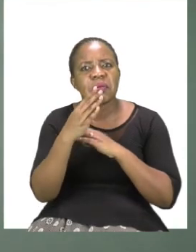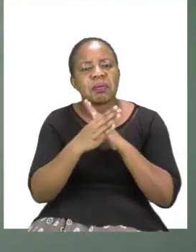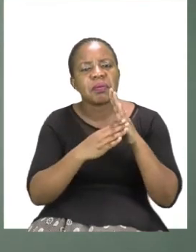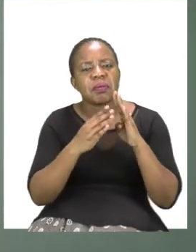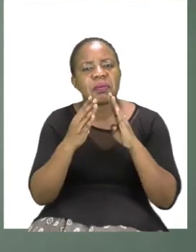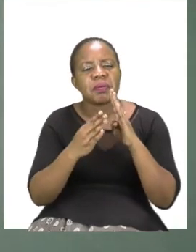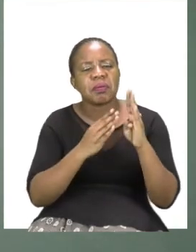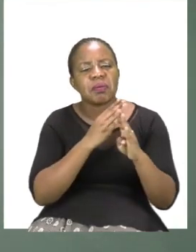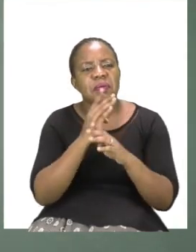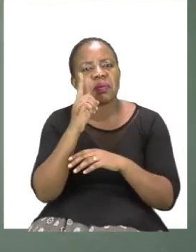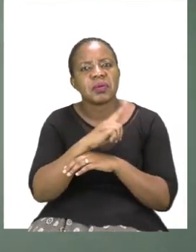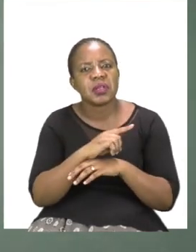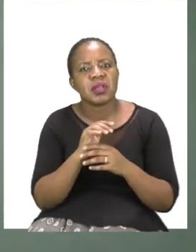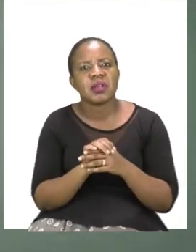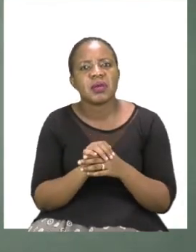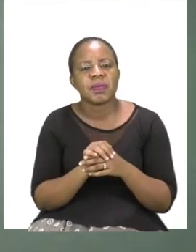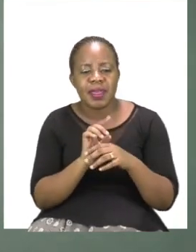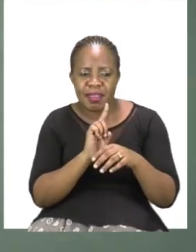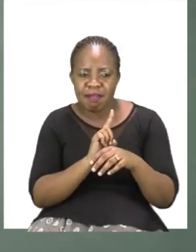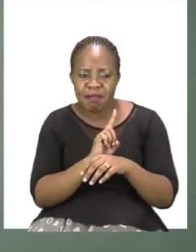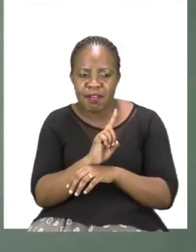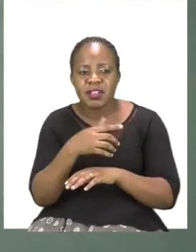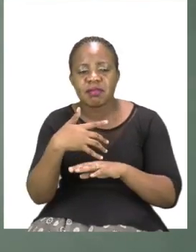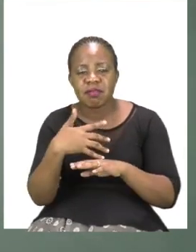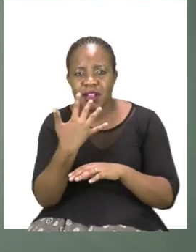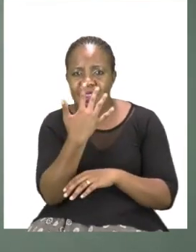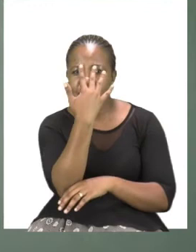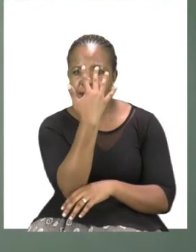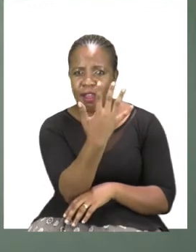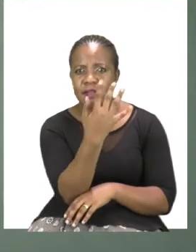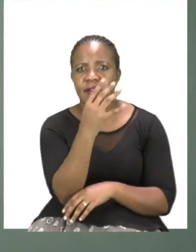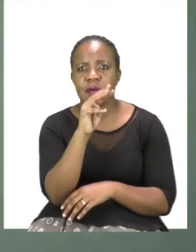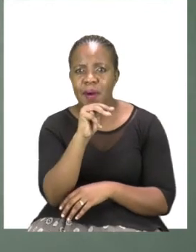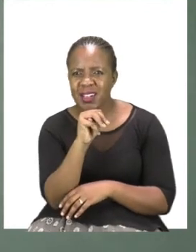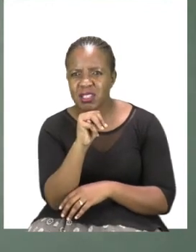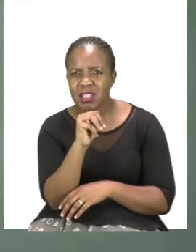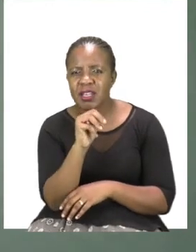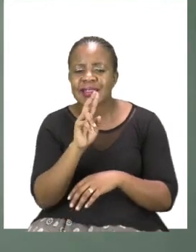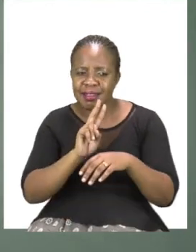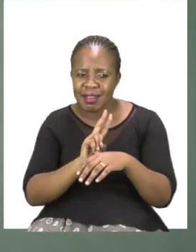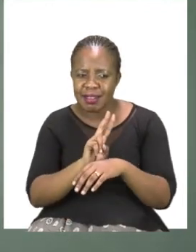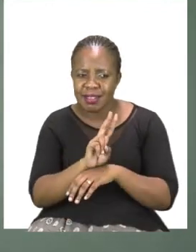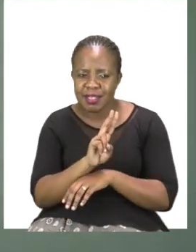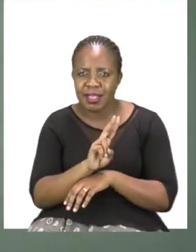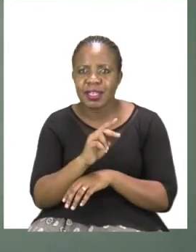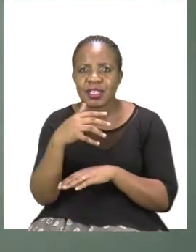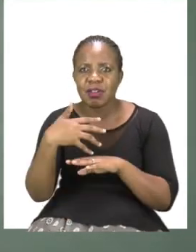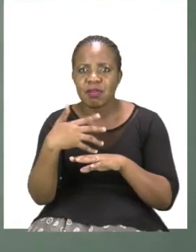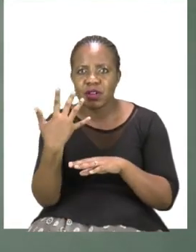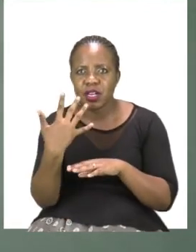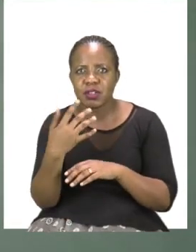5th. And now the second Friday was the 12th. So we are going to